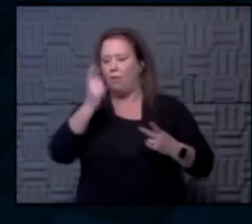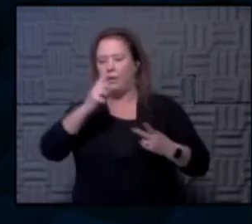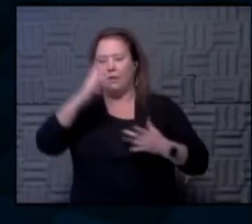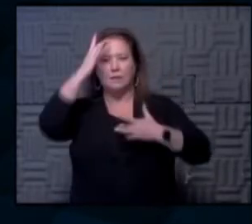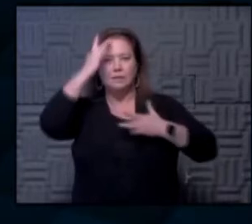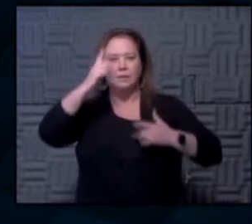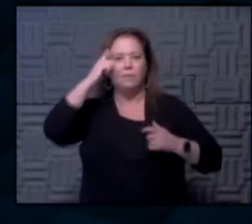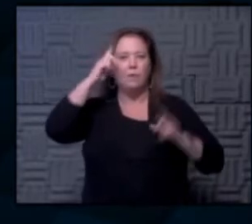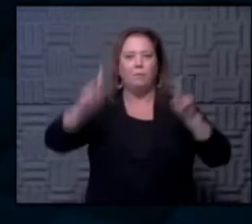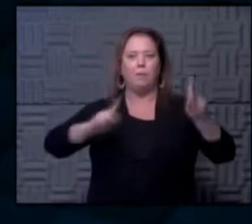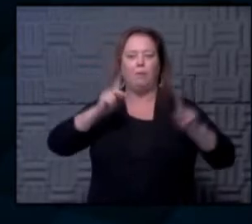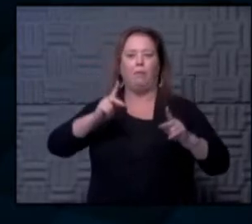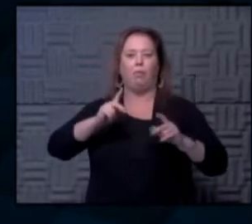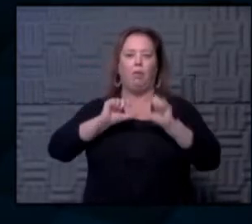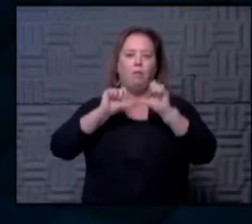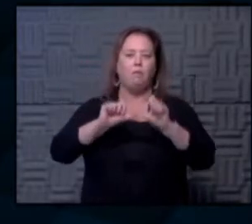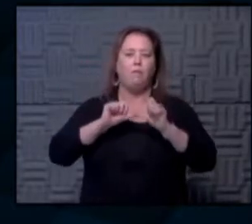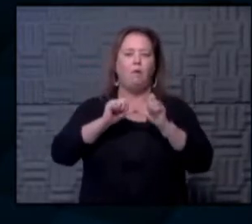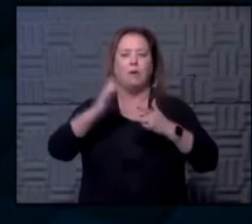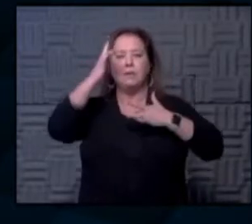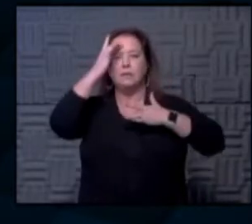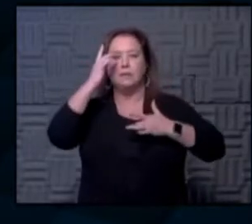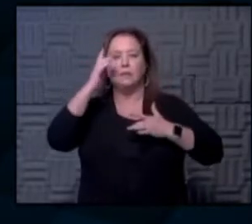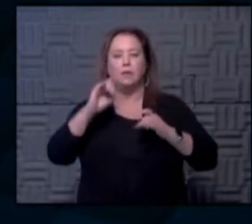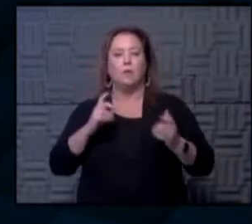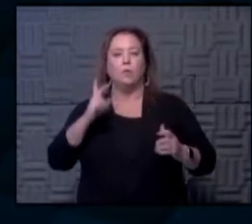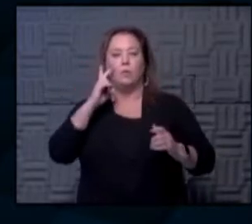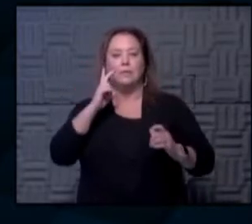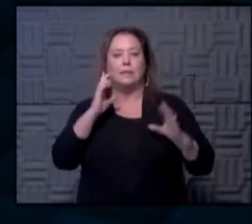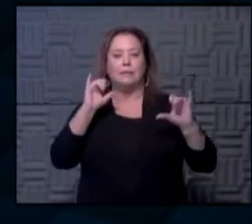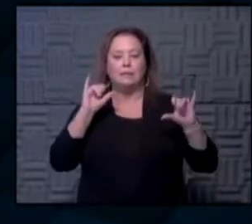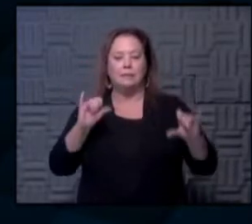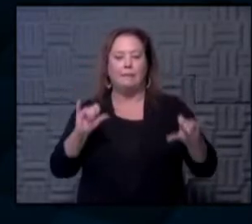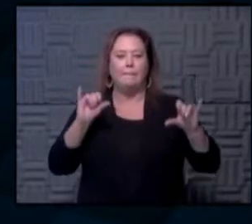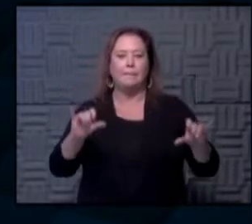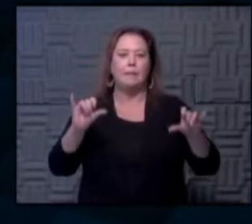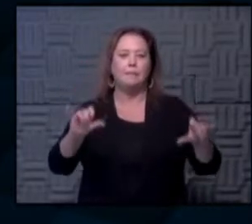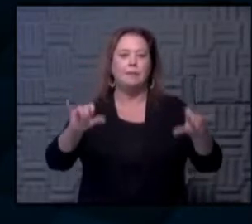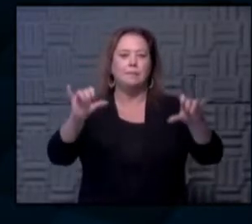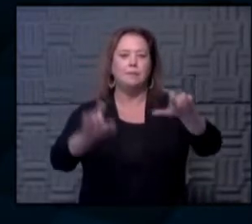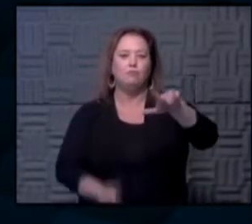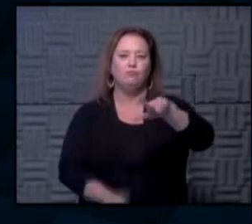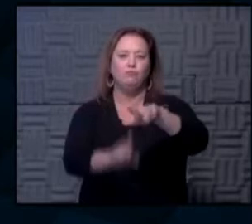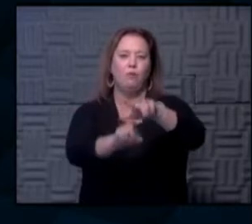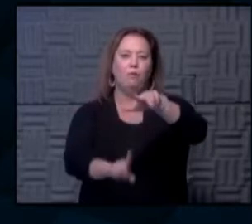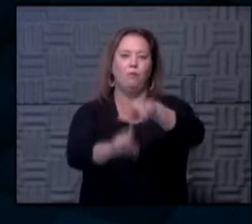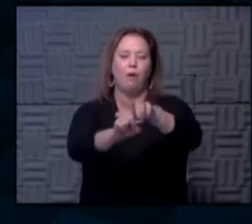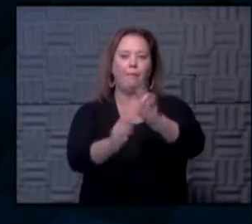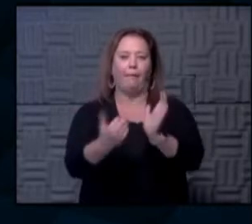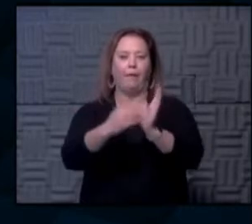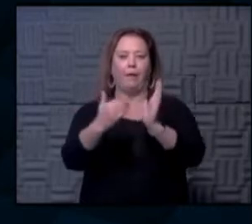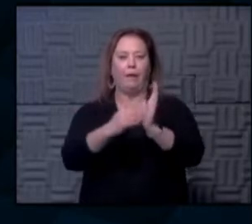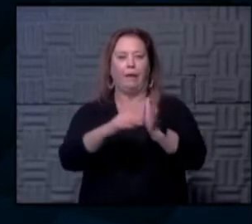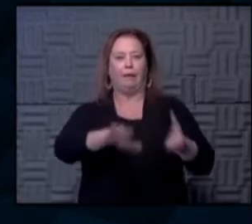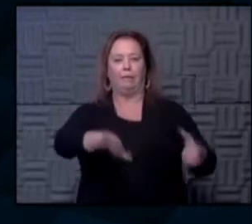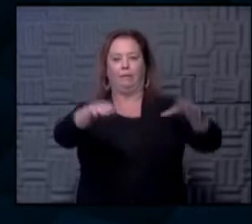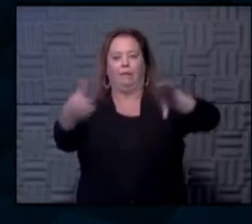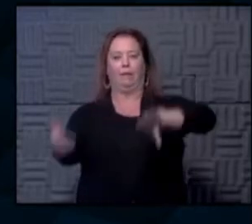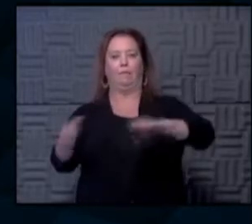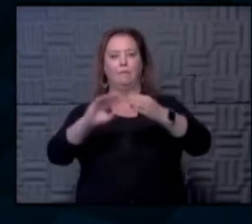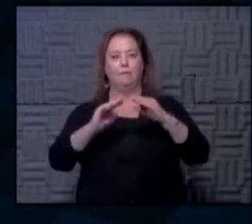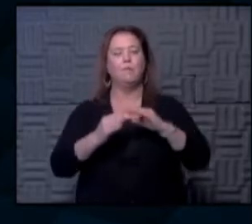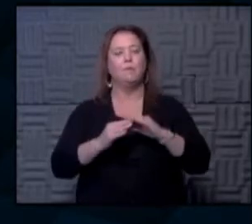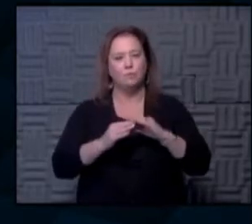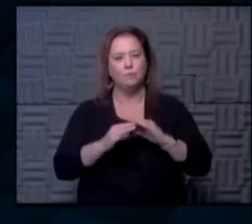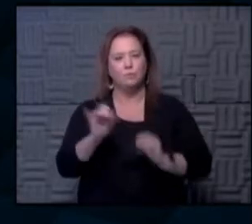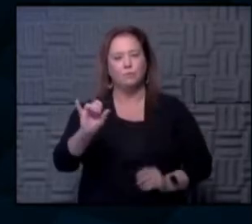of those that have chronic disease. We're seeing the same patterns show up in the morbidity